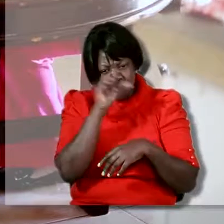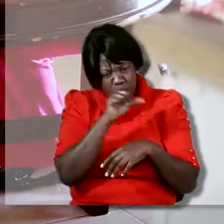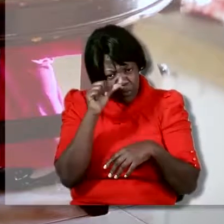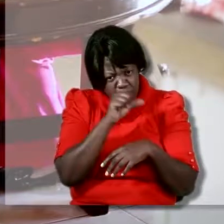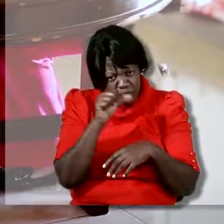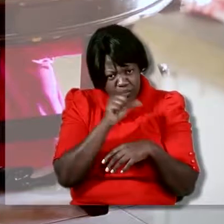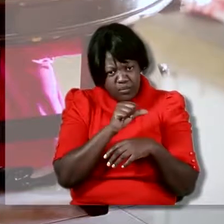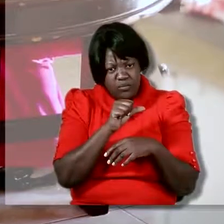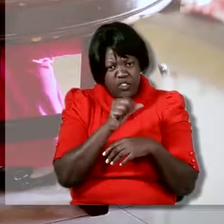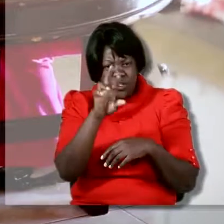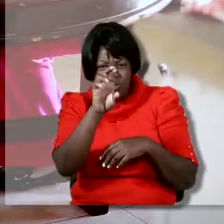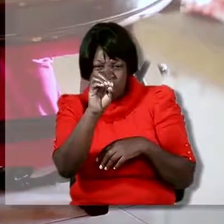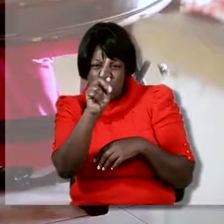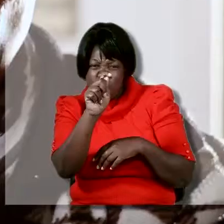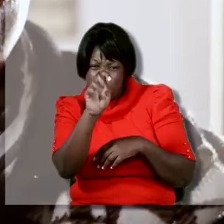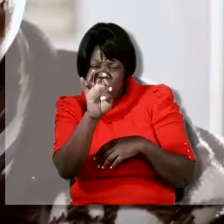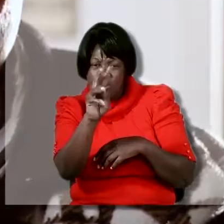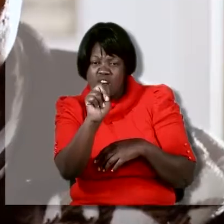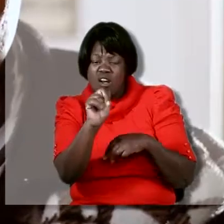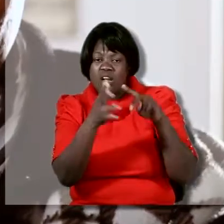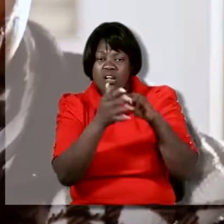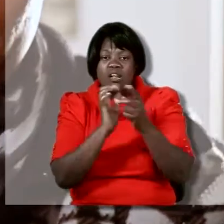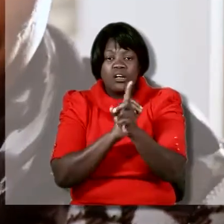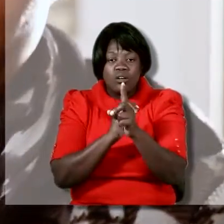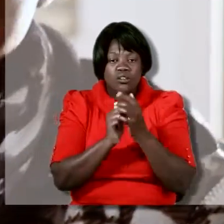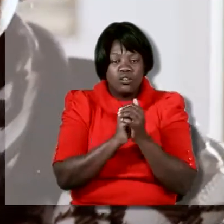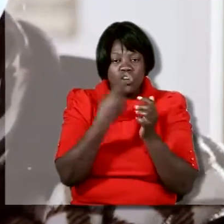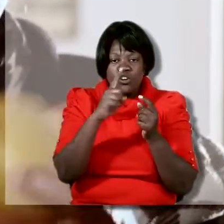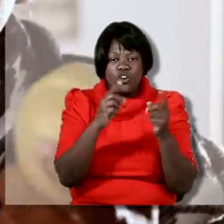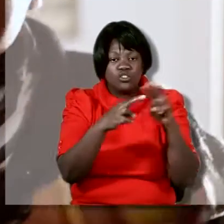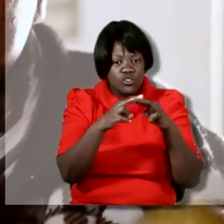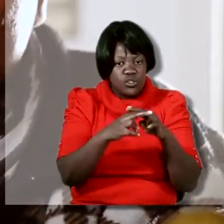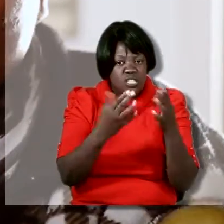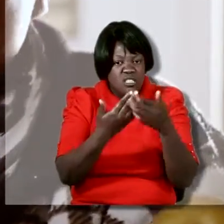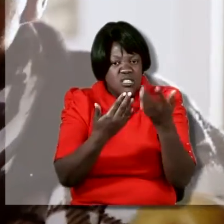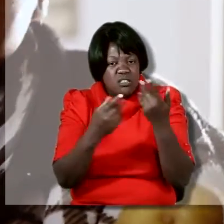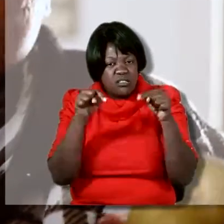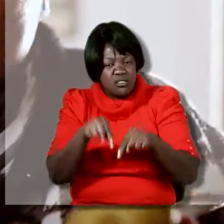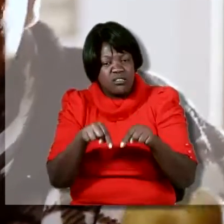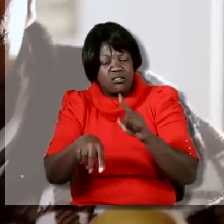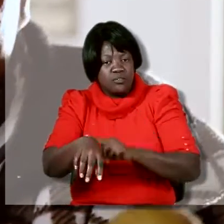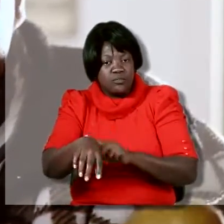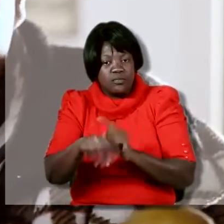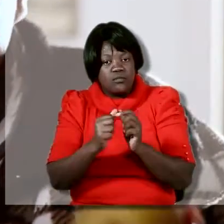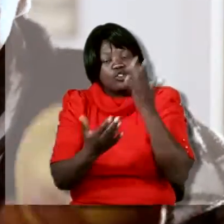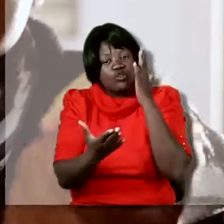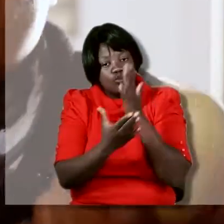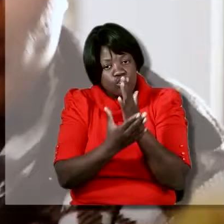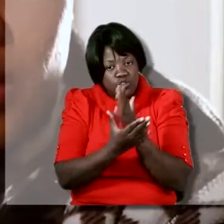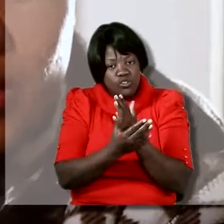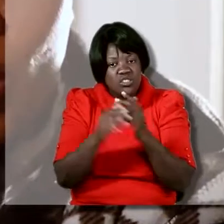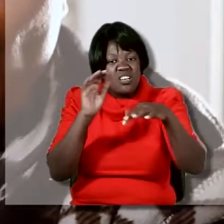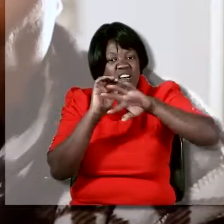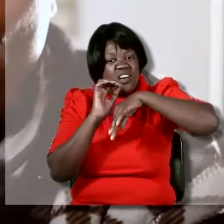did not use the simple present tense. Well observed, Annie, because veggies are usually not in